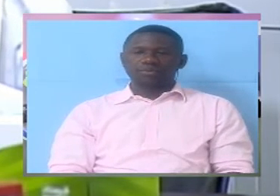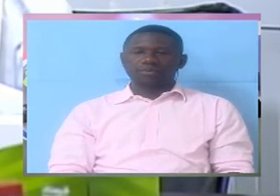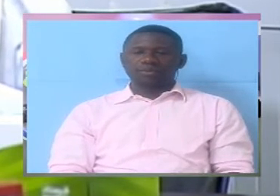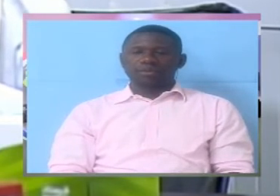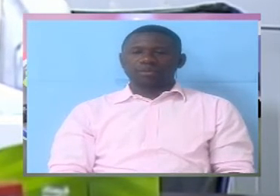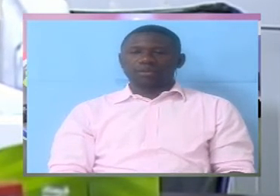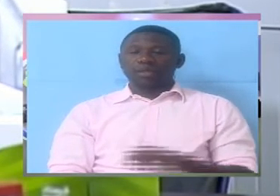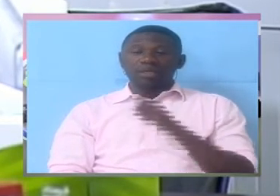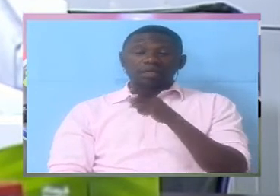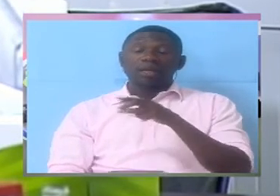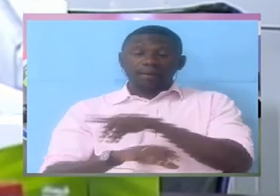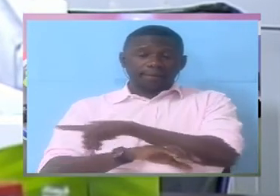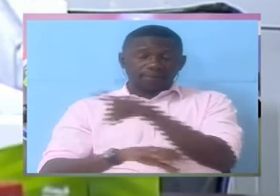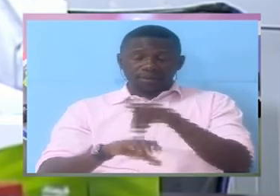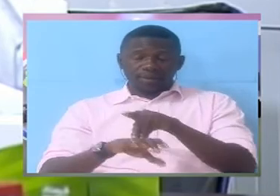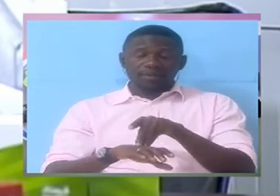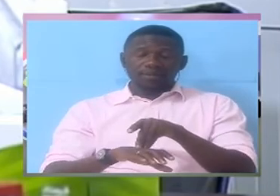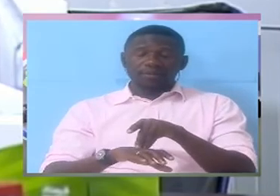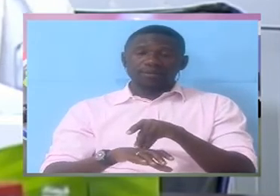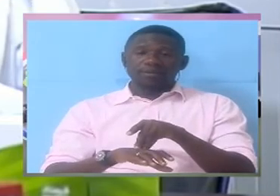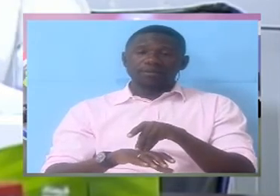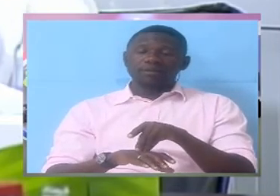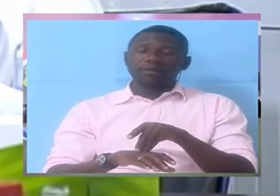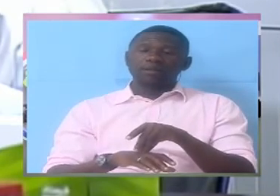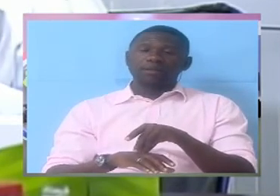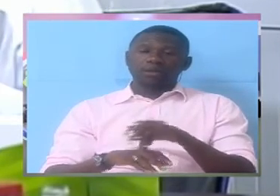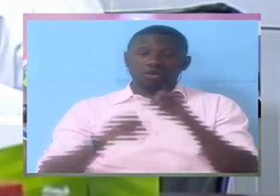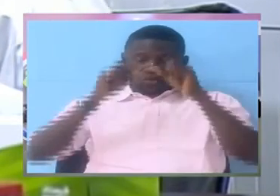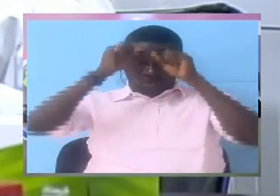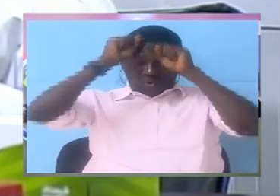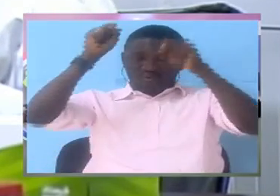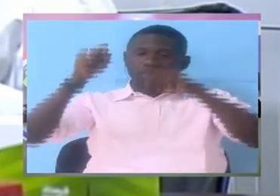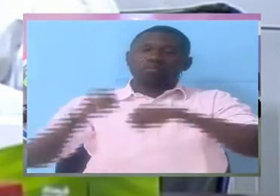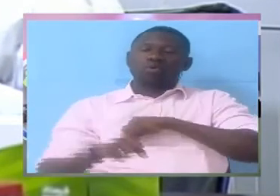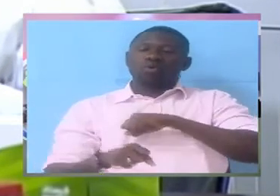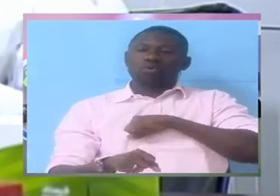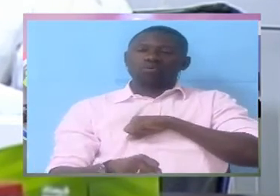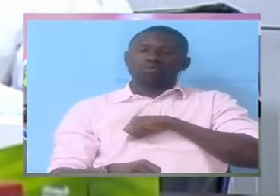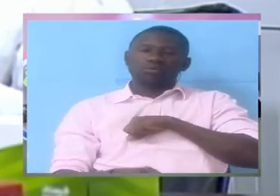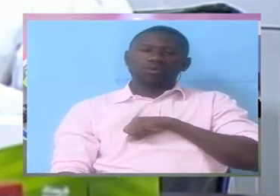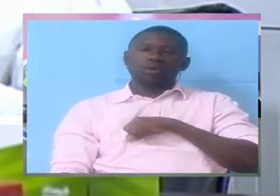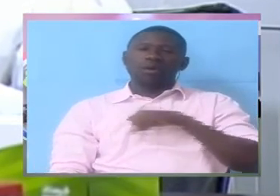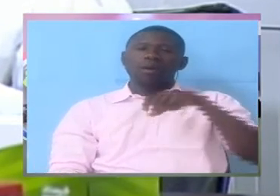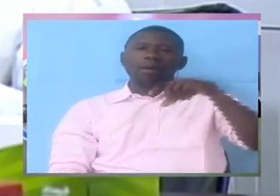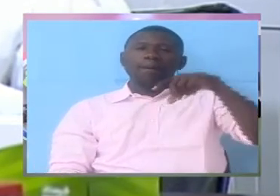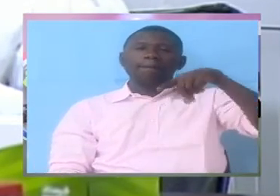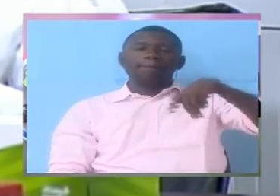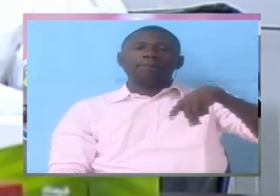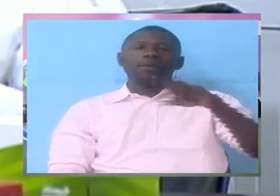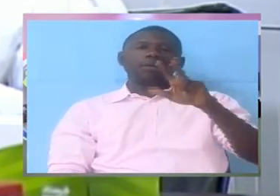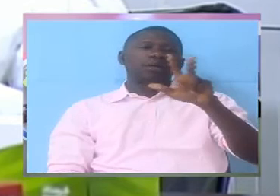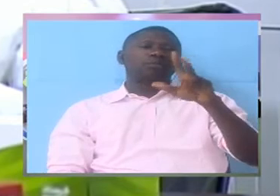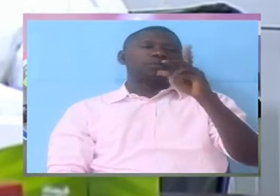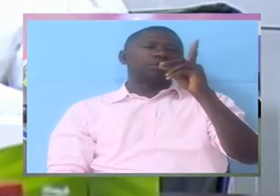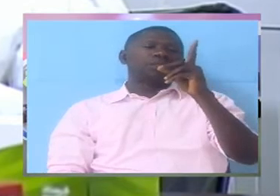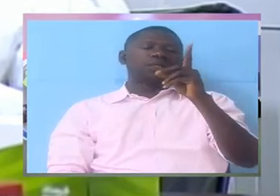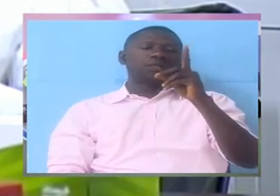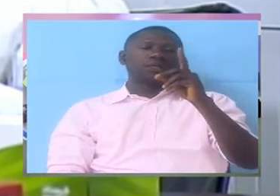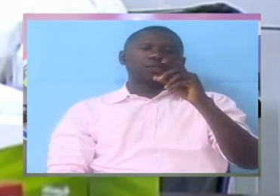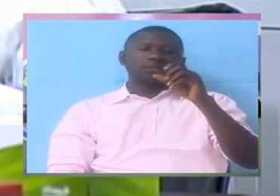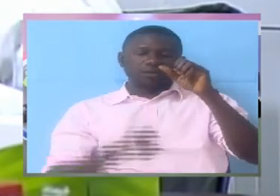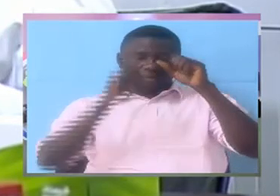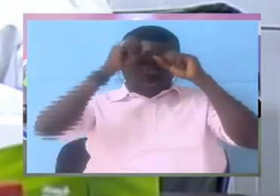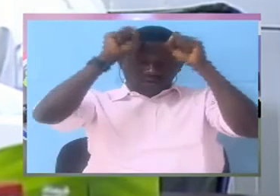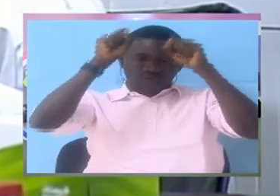belongs to government. It's Public Works Department in Base. Jemu Public Works Department la do called the Jama Doku Bunda Membe